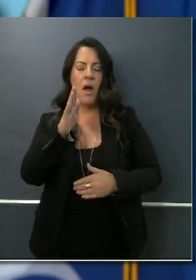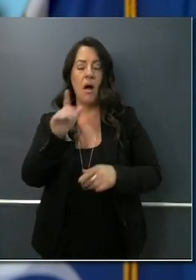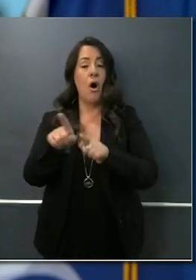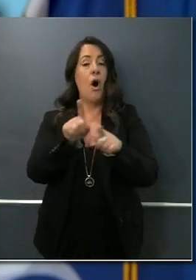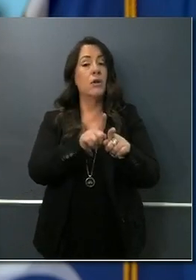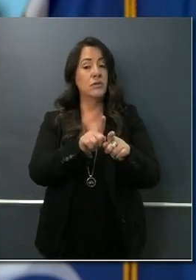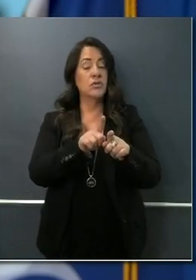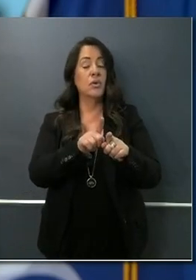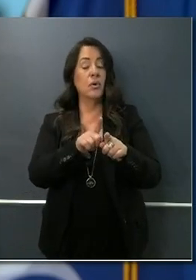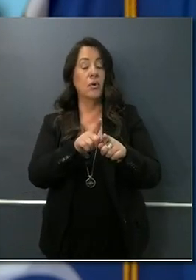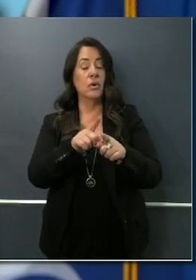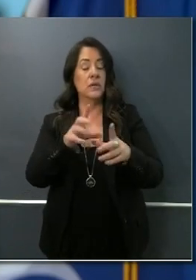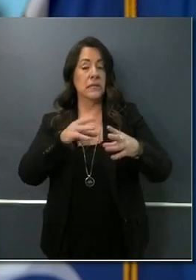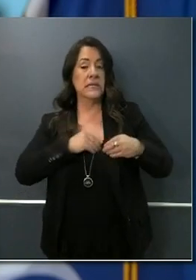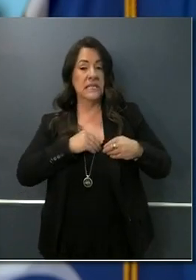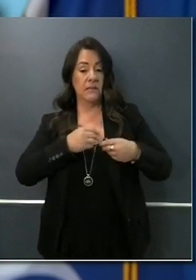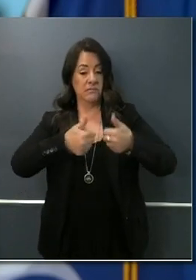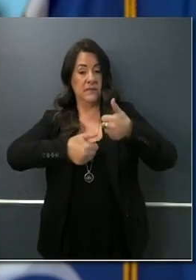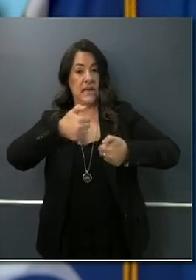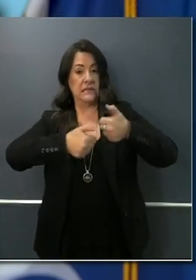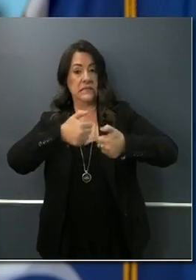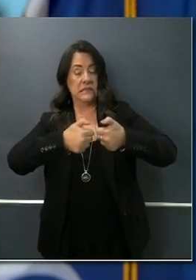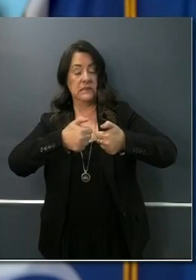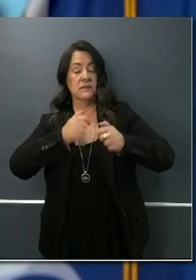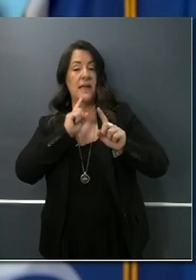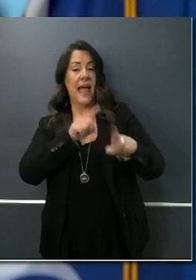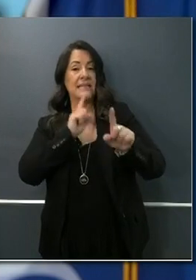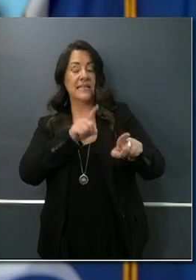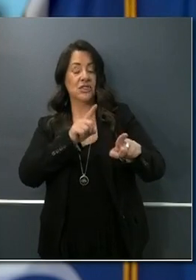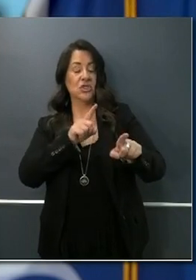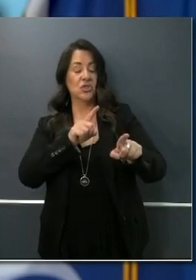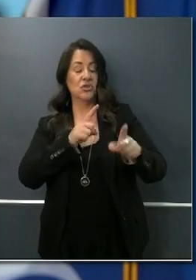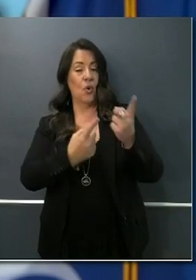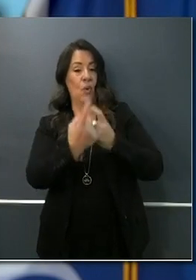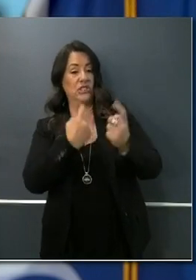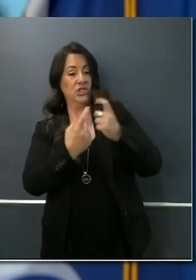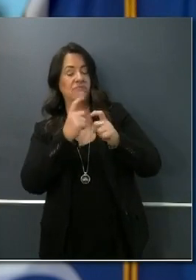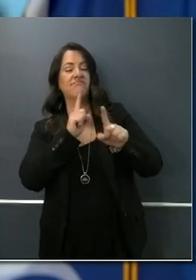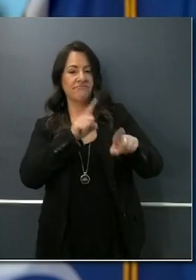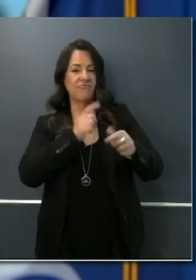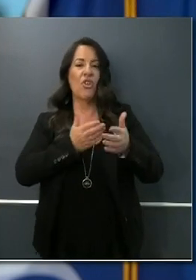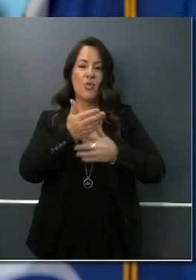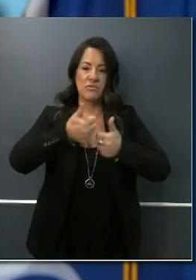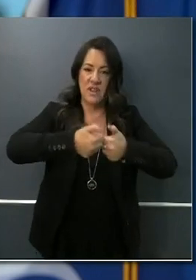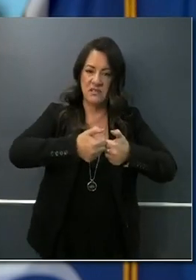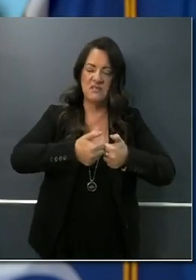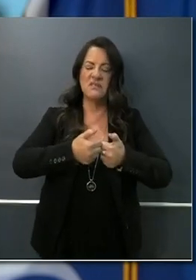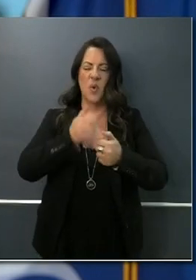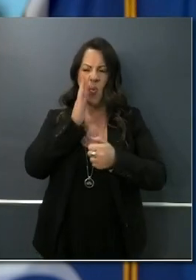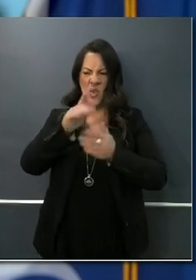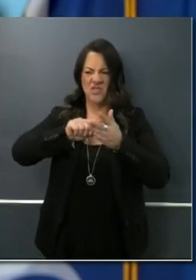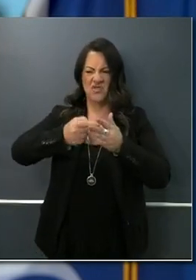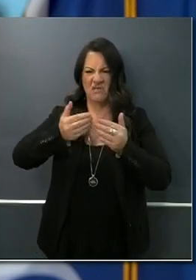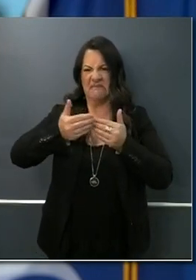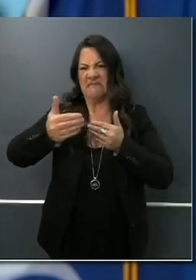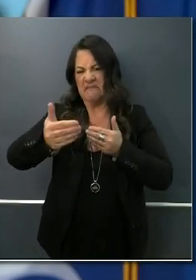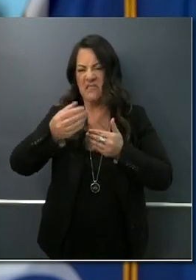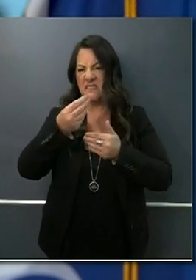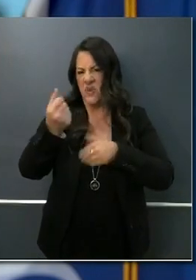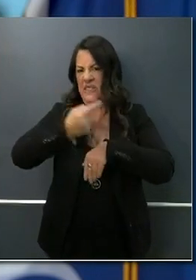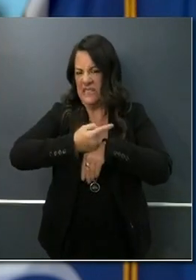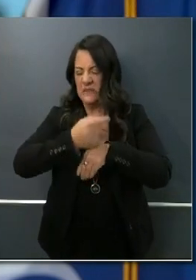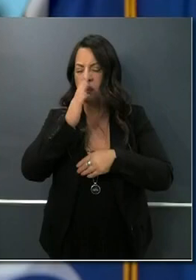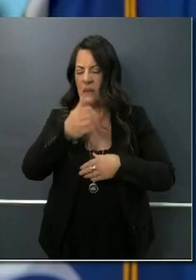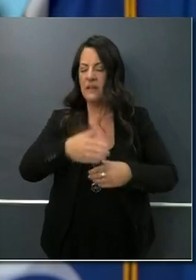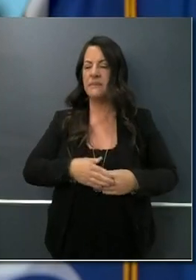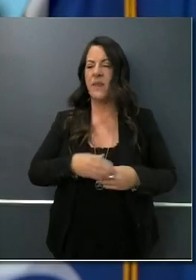capacity to answer questions by text, so SMS. That will go into place in the next few days. We put a new chatbot